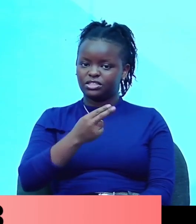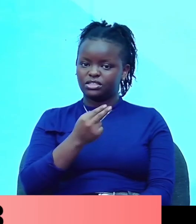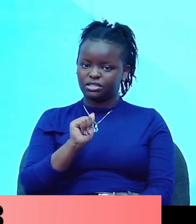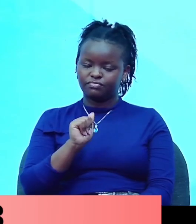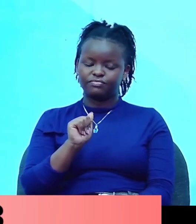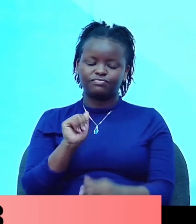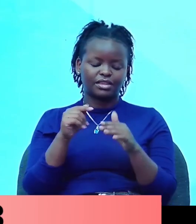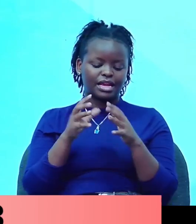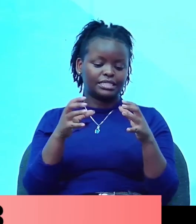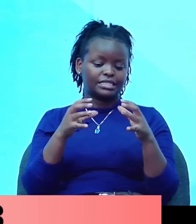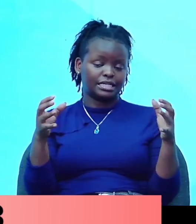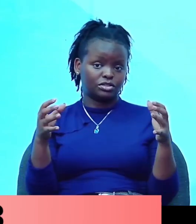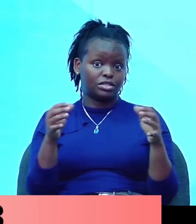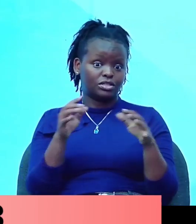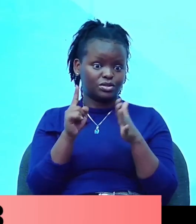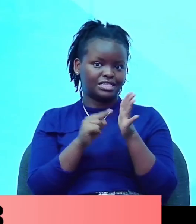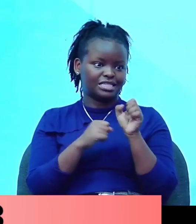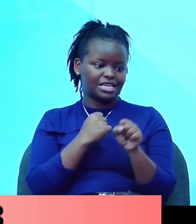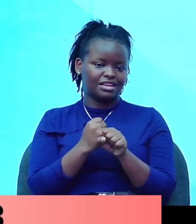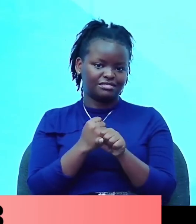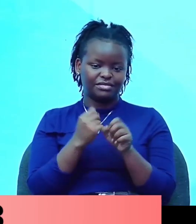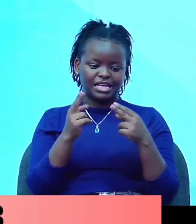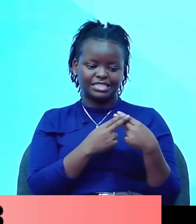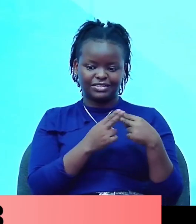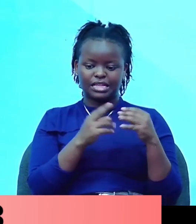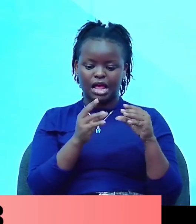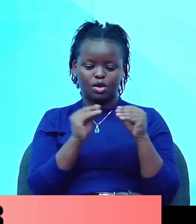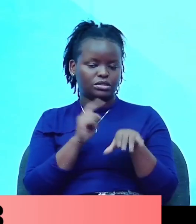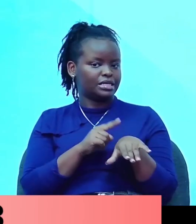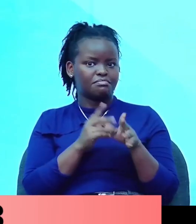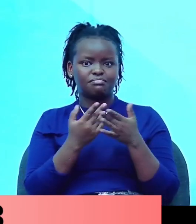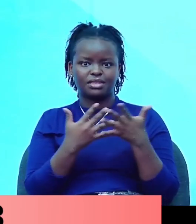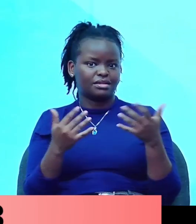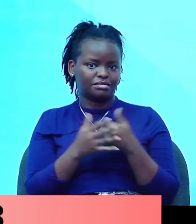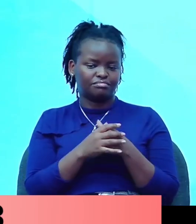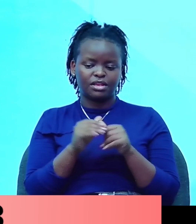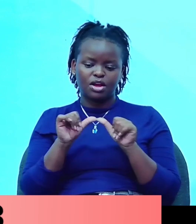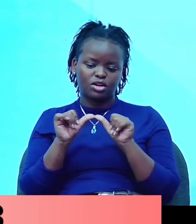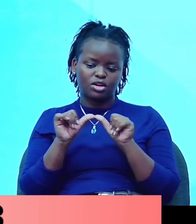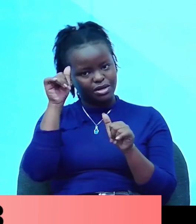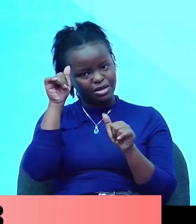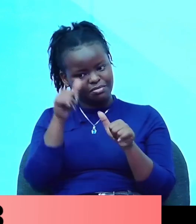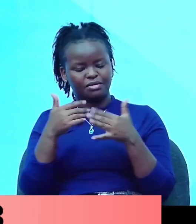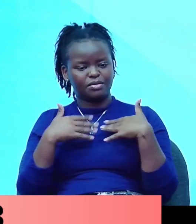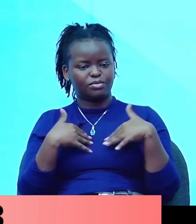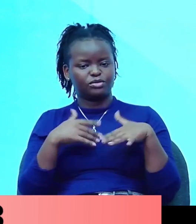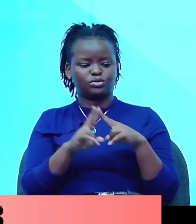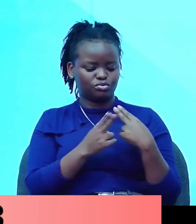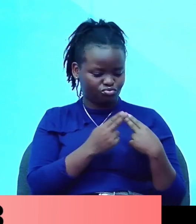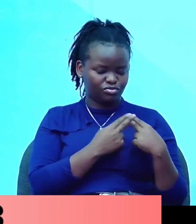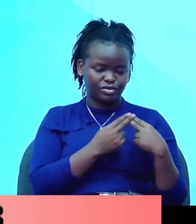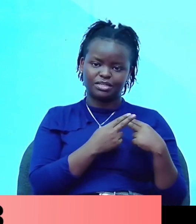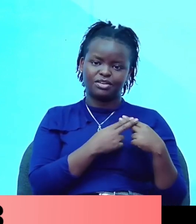into this year, because savings is a long-term thing. So we just thought if we keep on reminding people to Revvvisha their savings and what they're